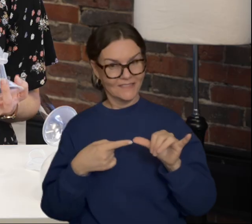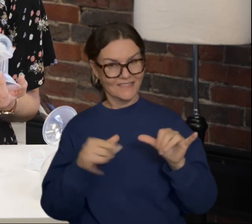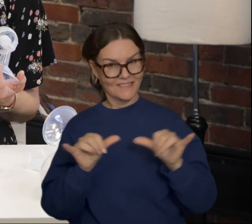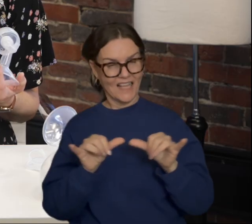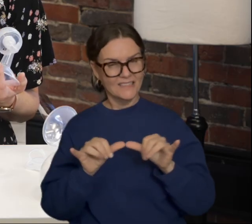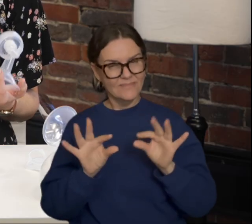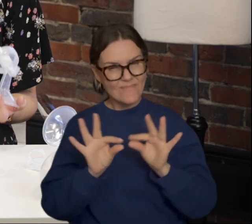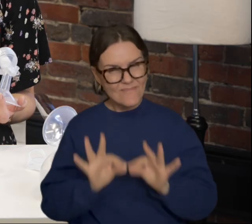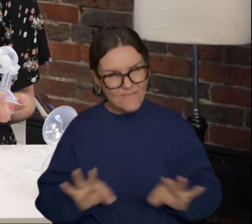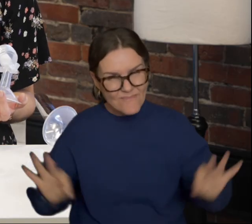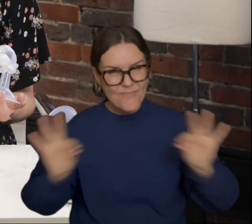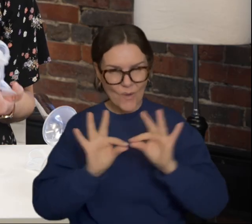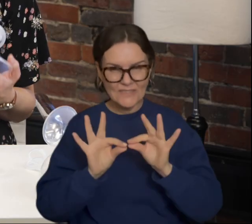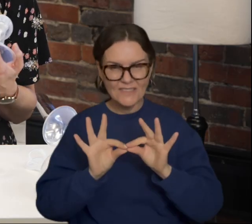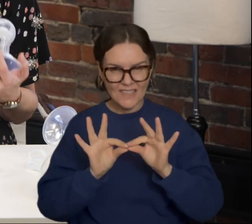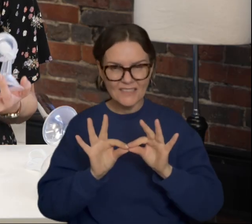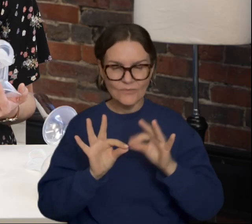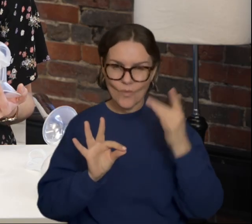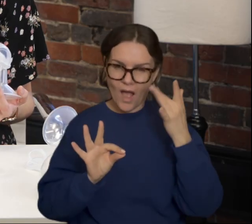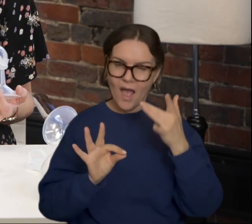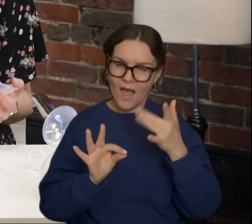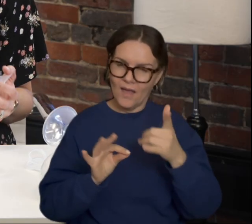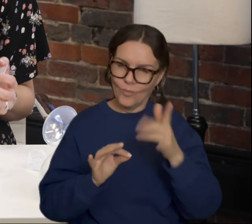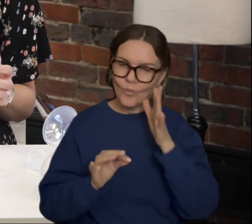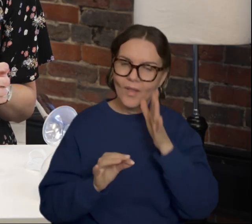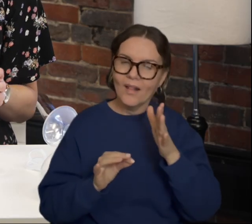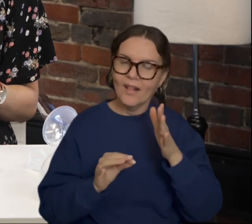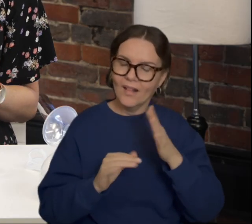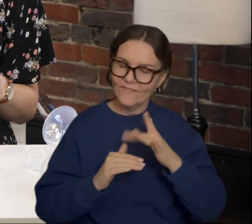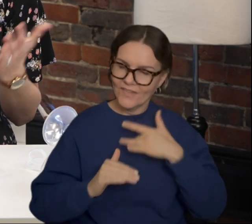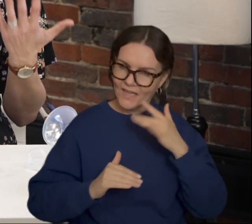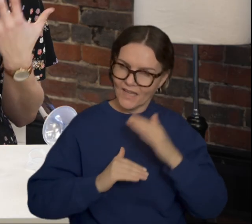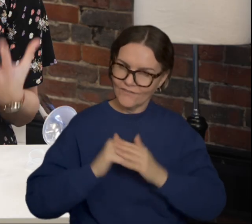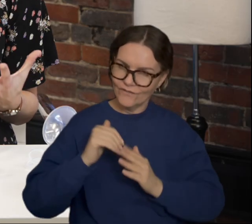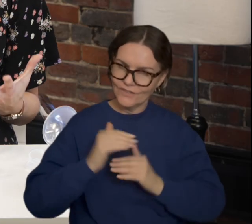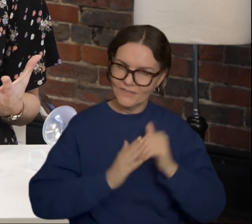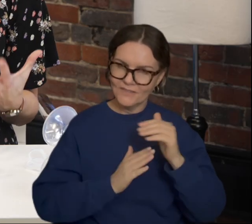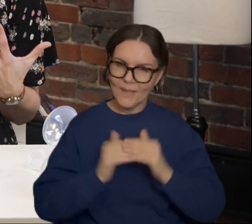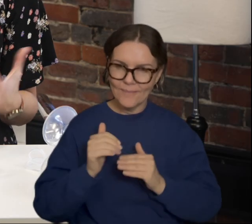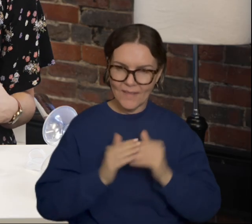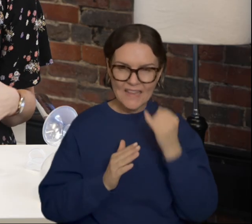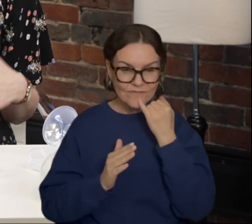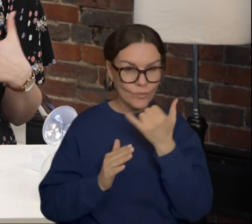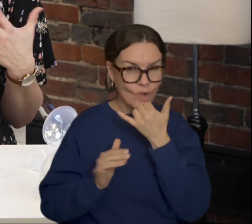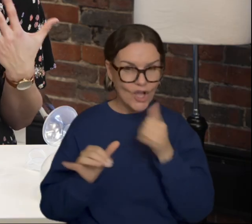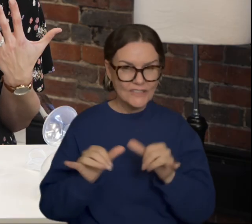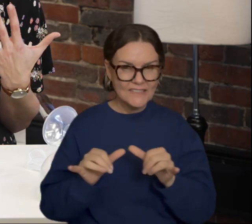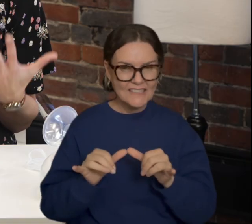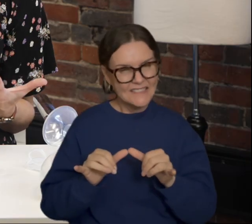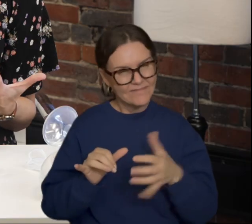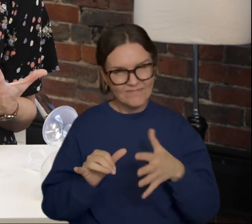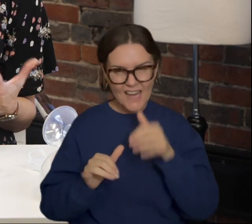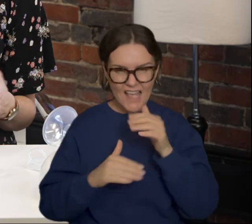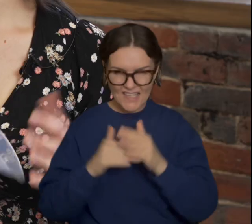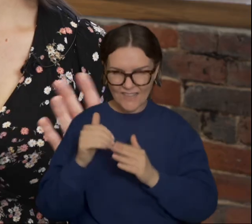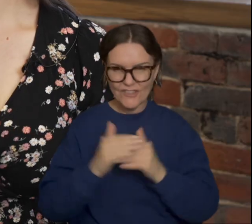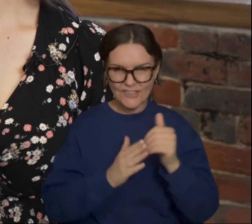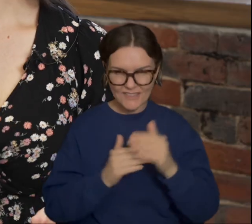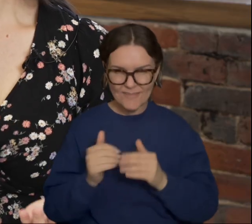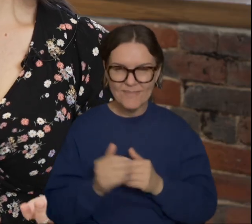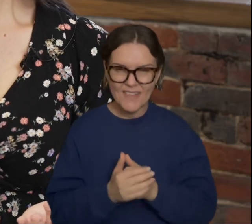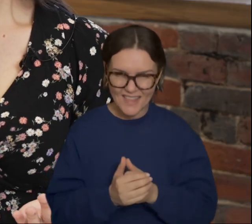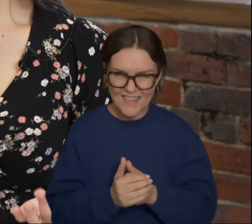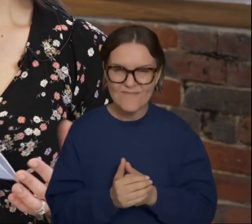can impact how comfortable it is if there's any discomfort, and it can also impact how much milk you're actually getting or how long it takes to pump.